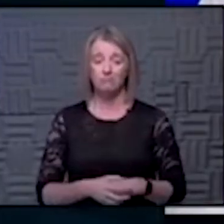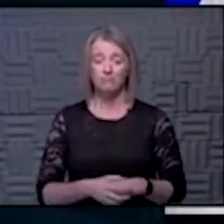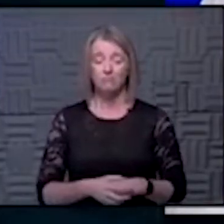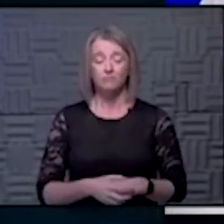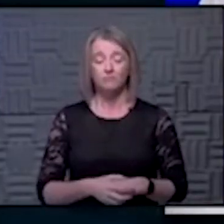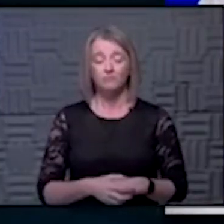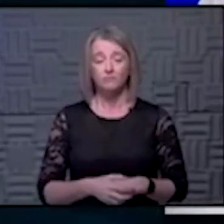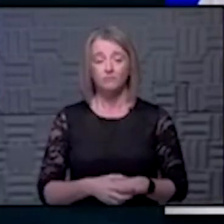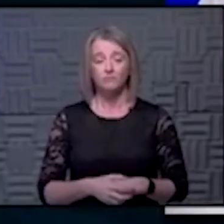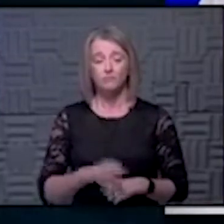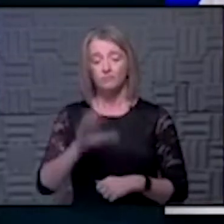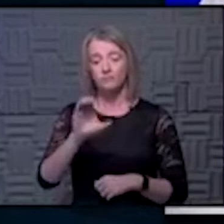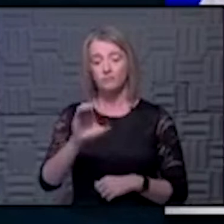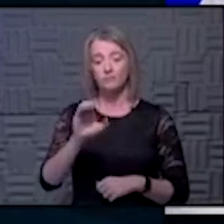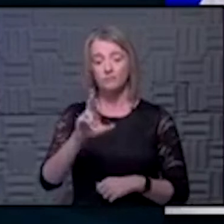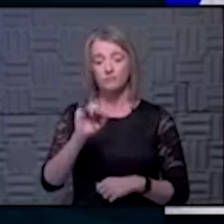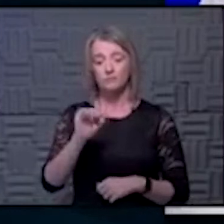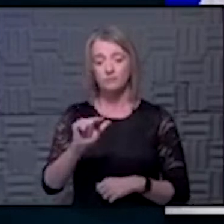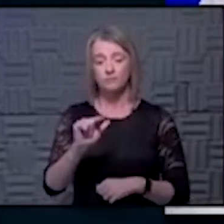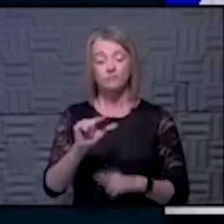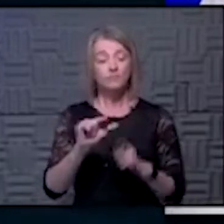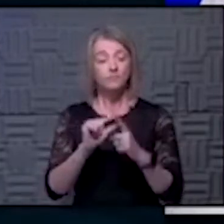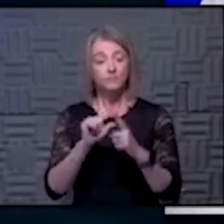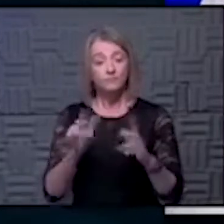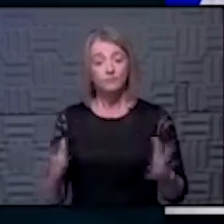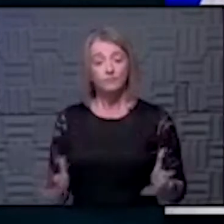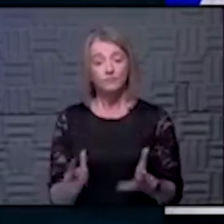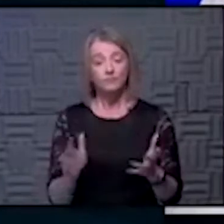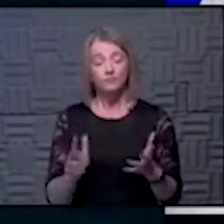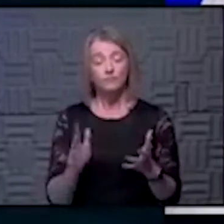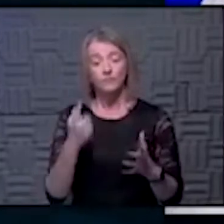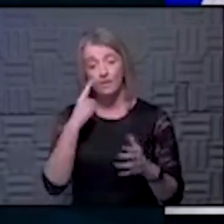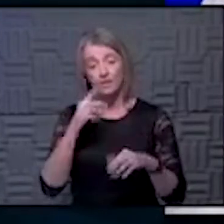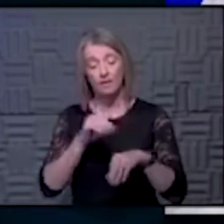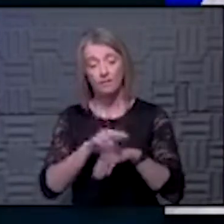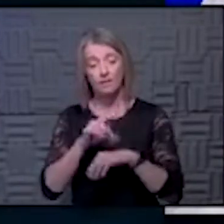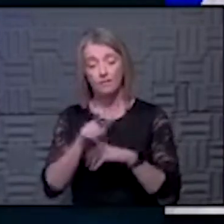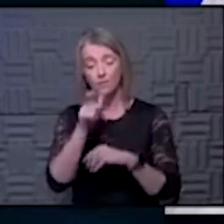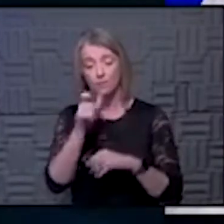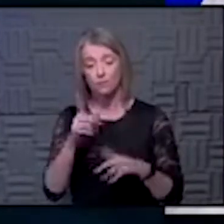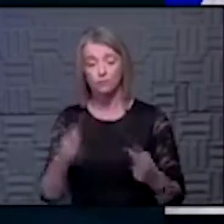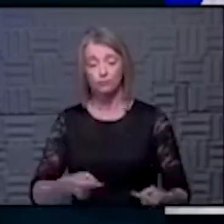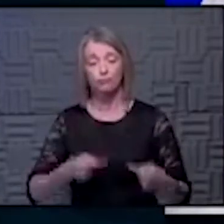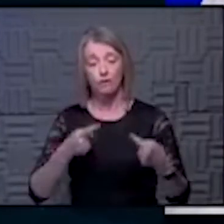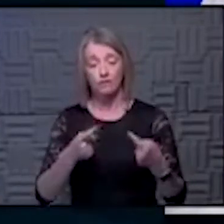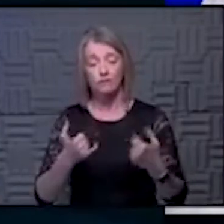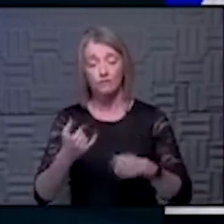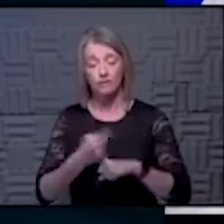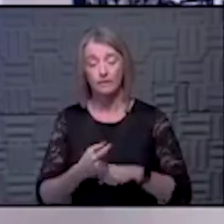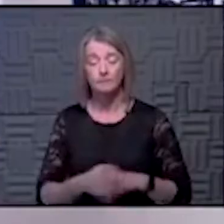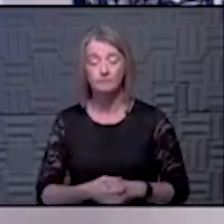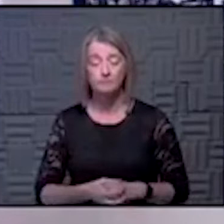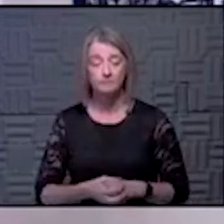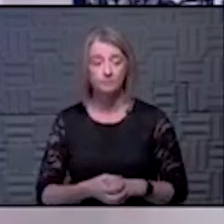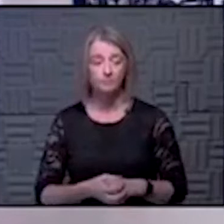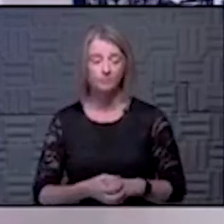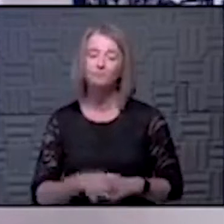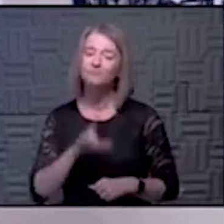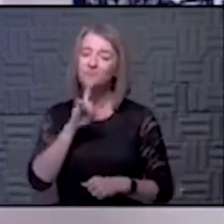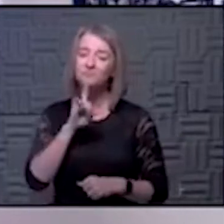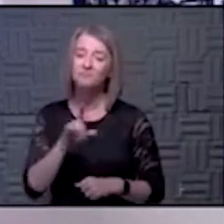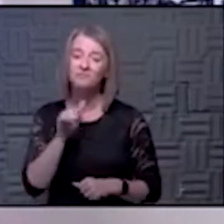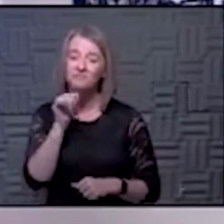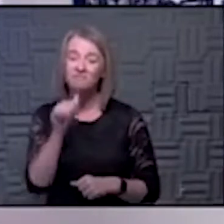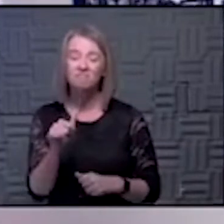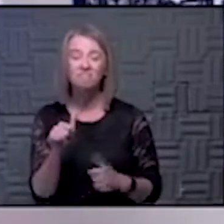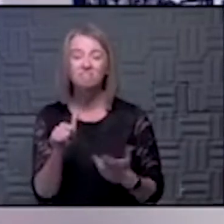And Craig, I'd ask you the same thing. Words of encouragement or advice for those that might be struggling today? Really, I don't think there's